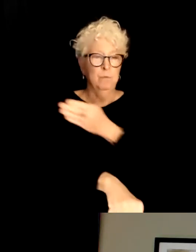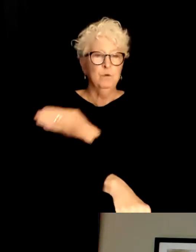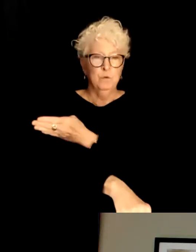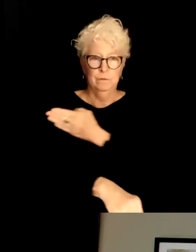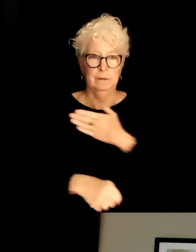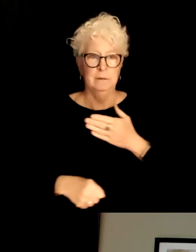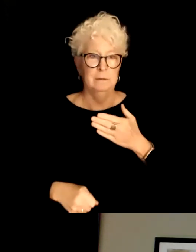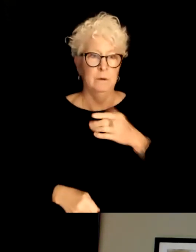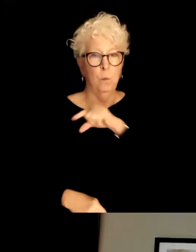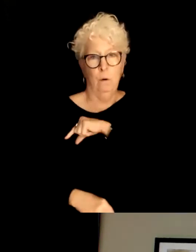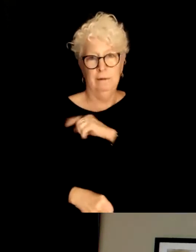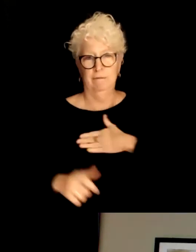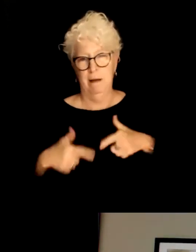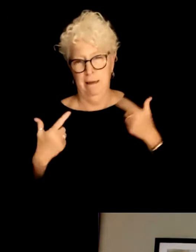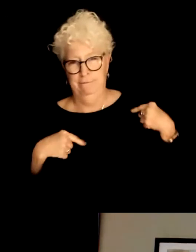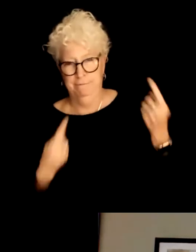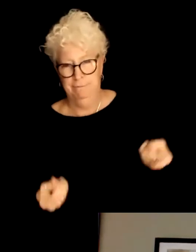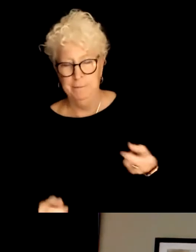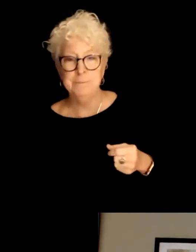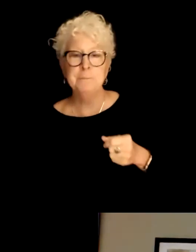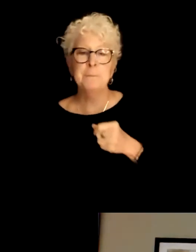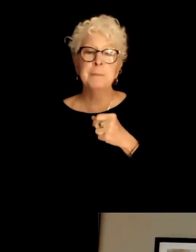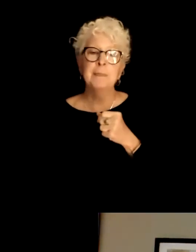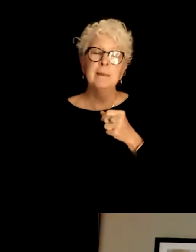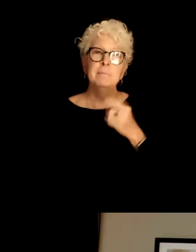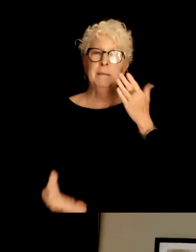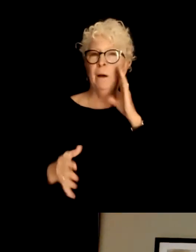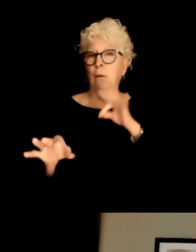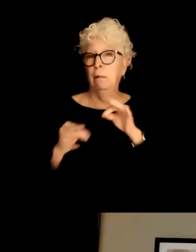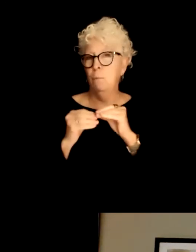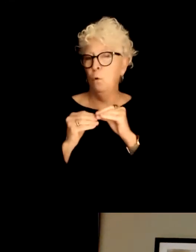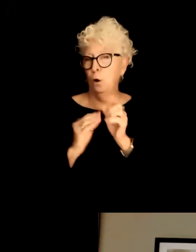life that might be worth talking about for a little bit.